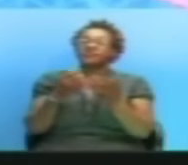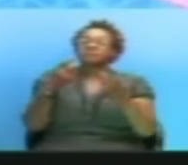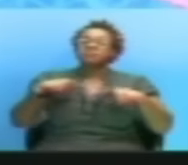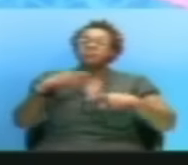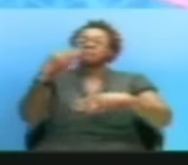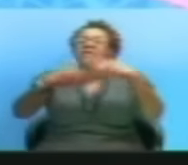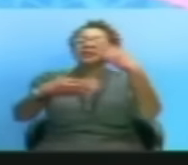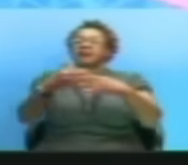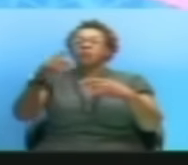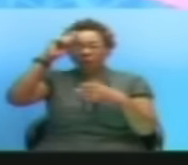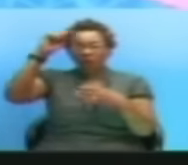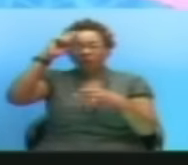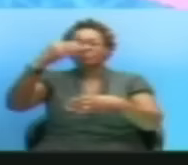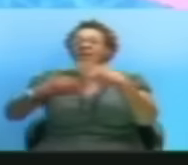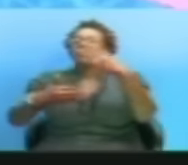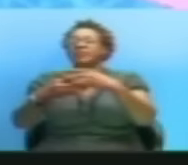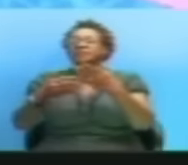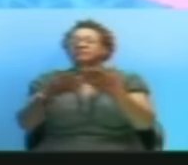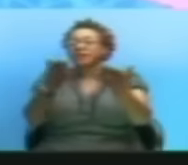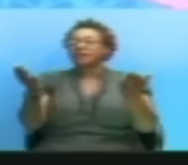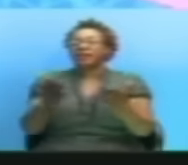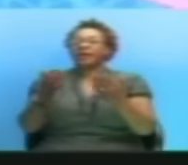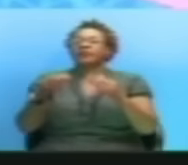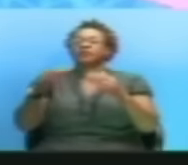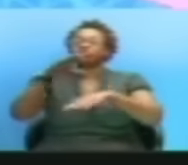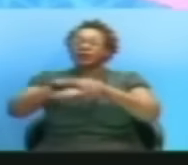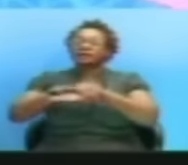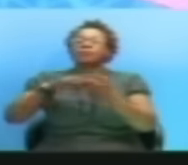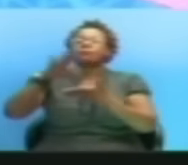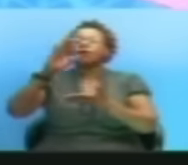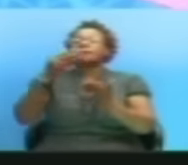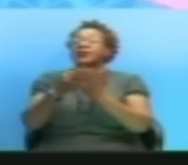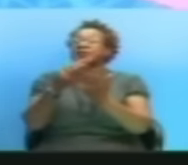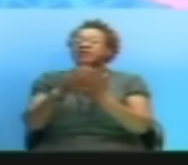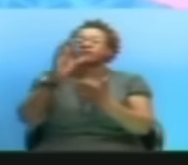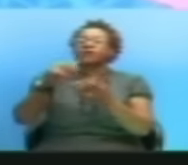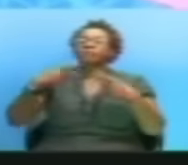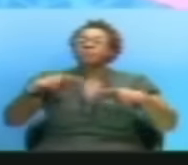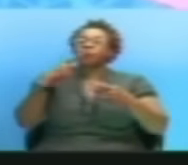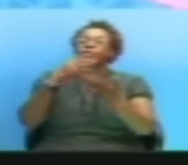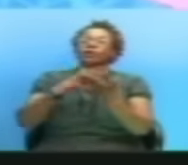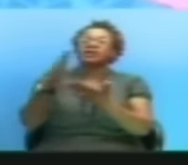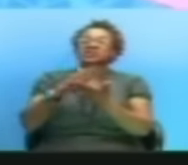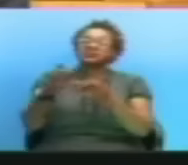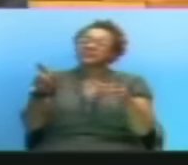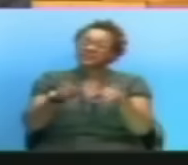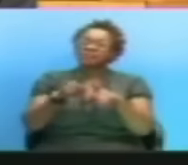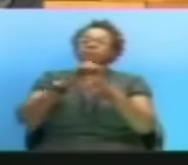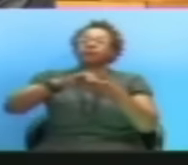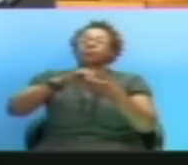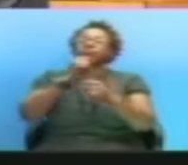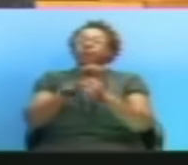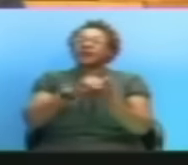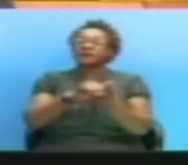people building extensions in their homes to get more money from renters. So that has also been an issue in Buru Buru. Yes, there's been